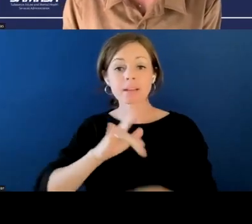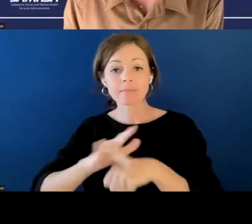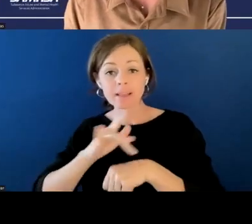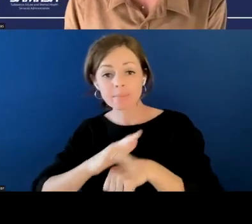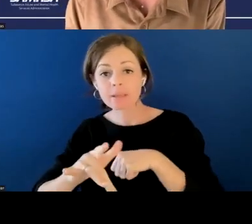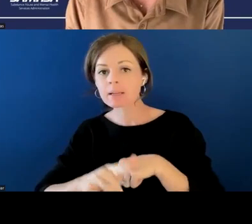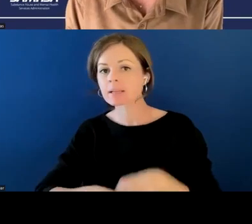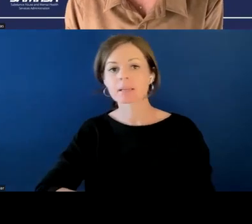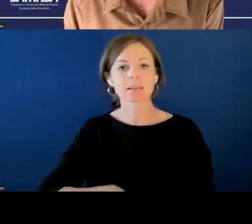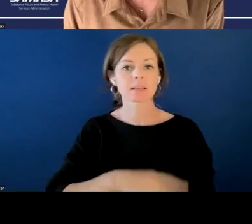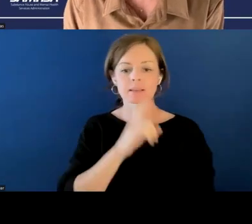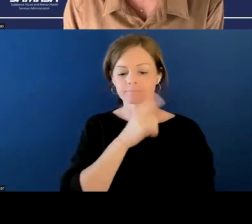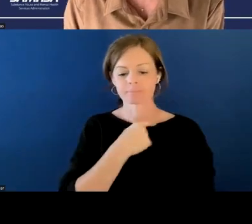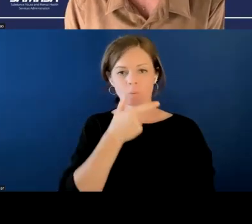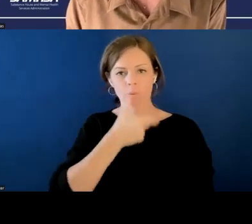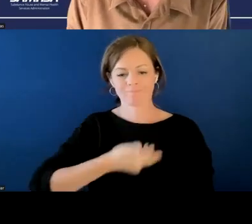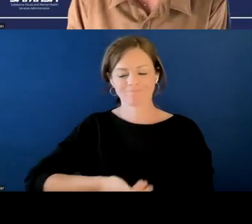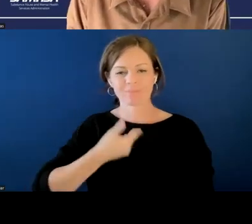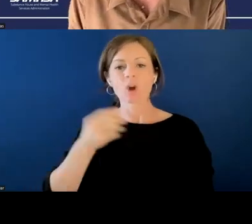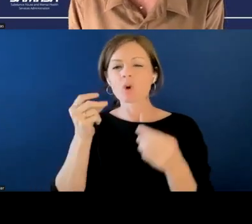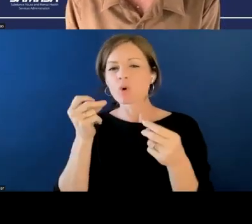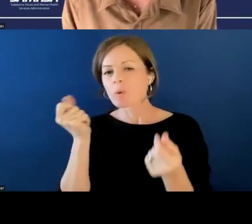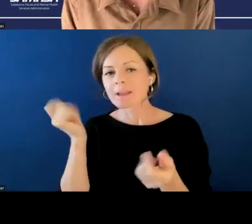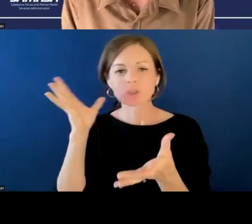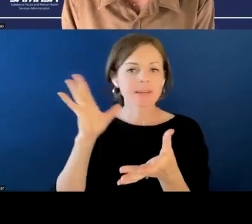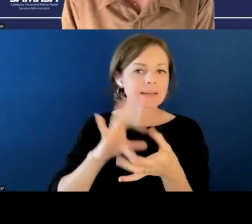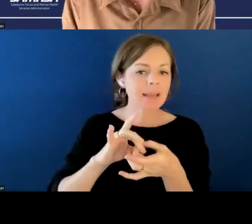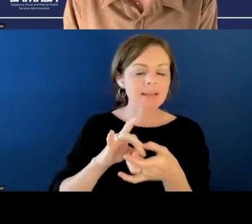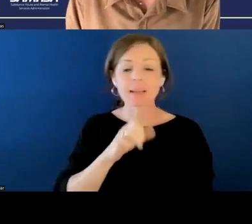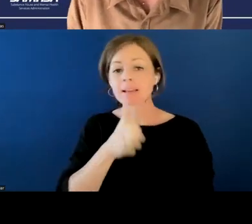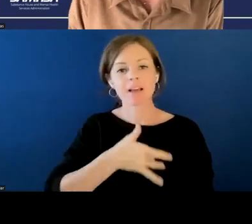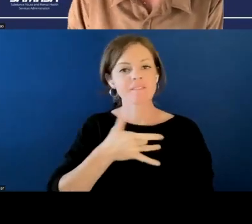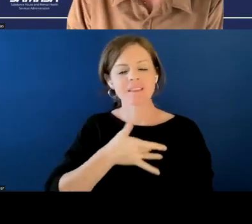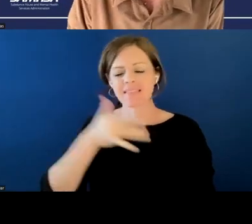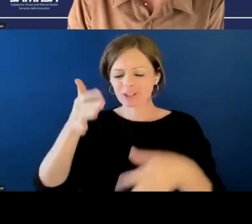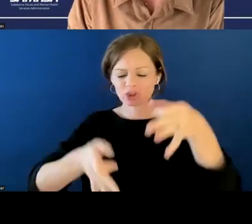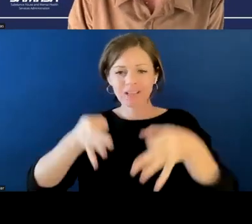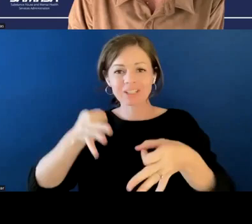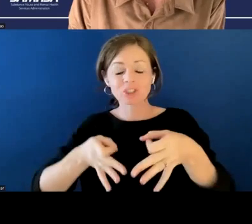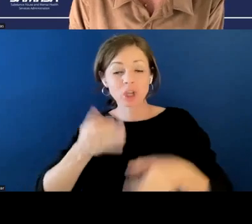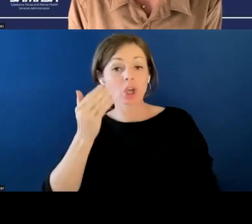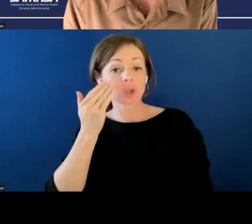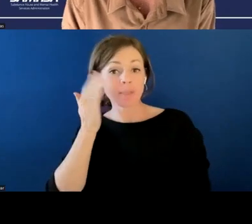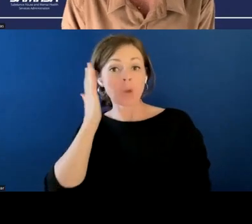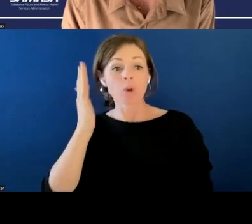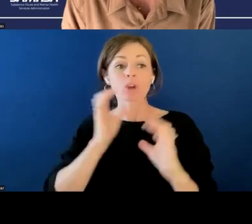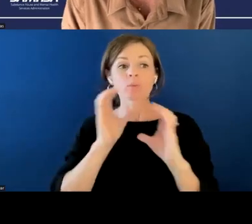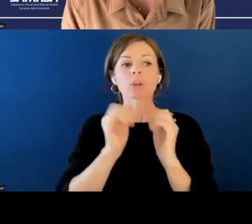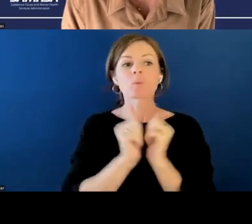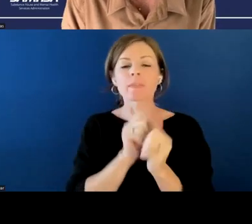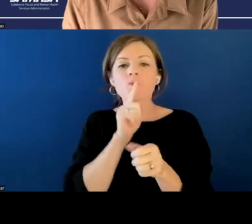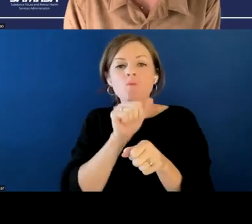anonymity, the quick to connect, not feeling judged, knowing they're going to communicate with a real person